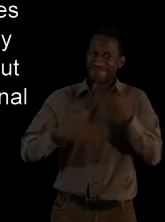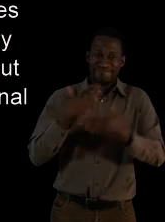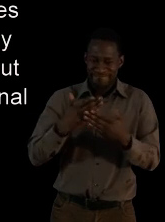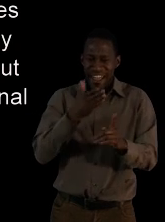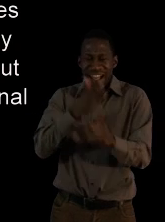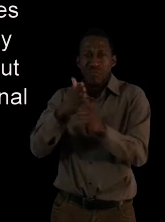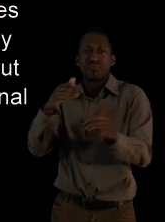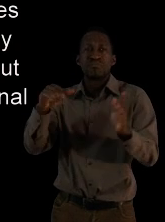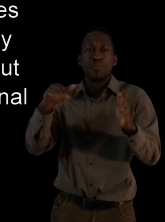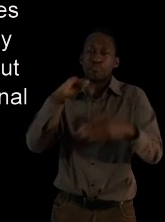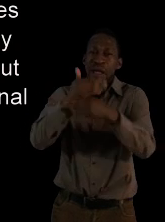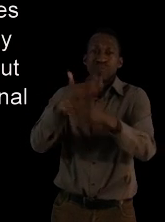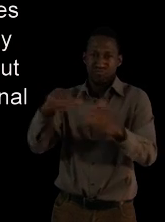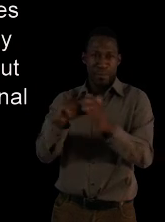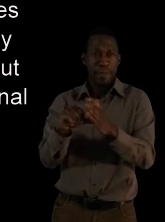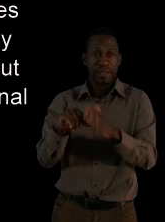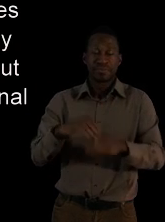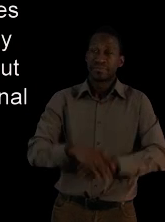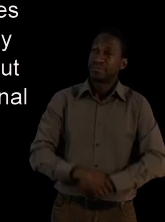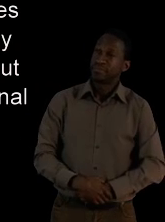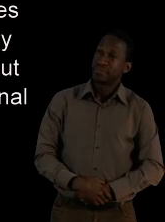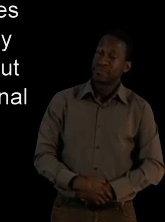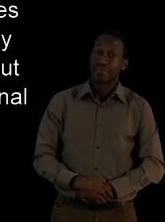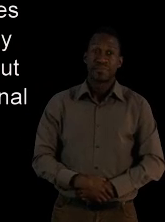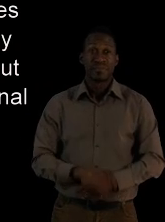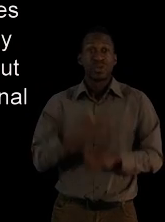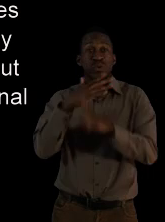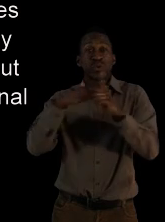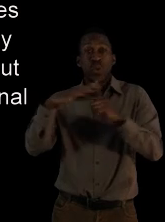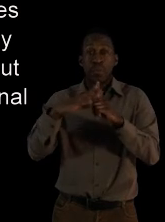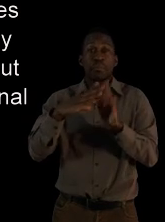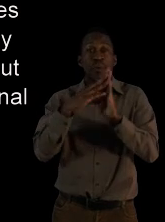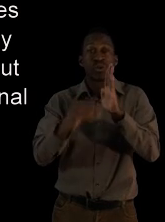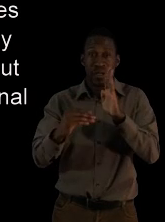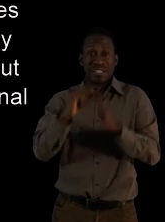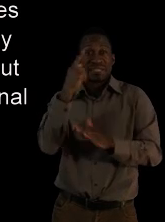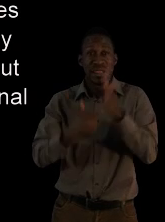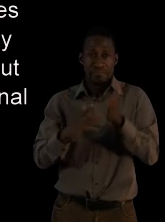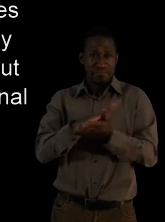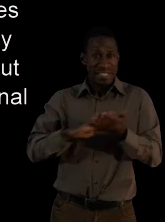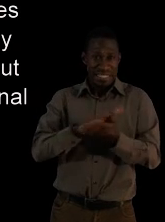disablest attitudes and by organisational and physical barriers in society.